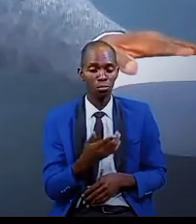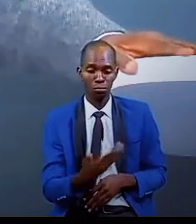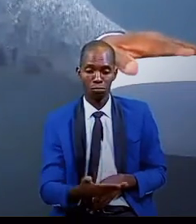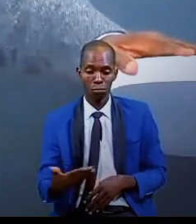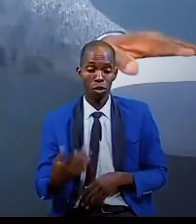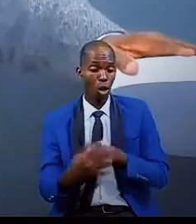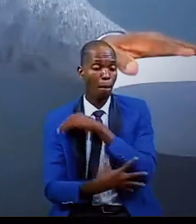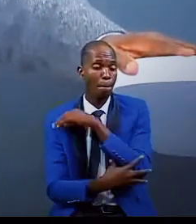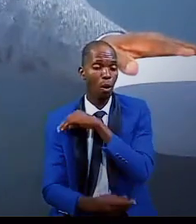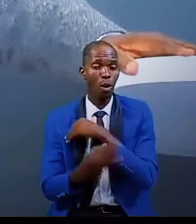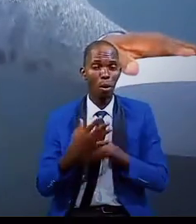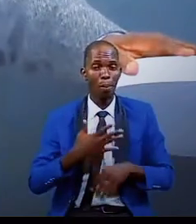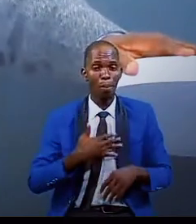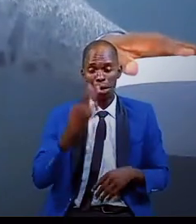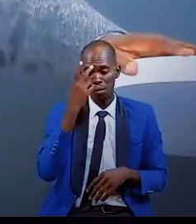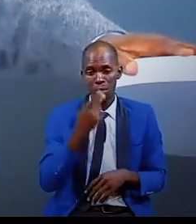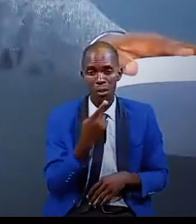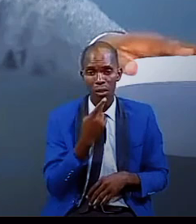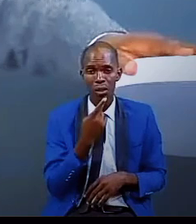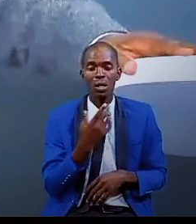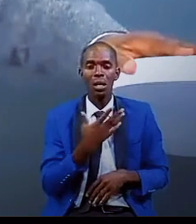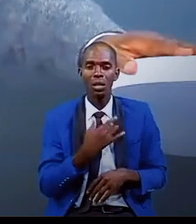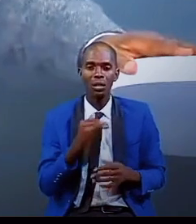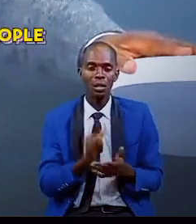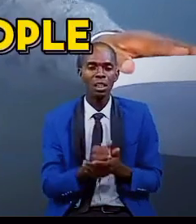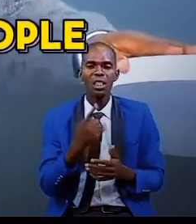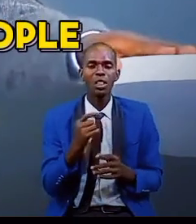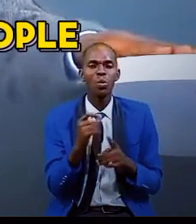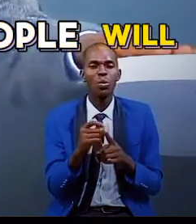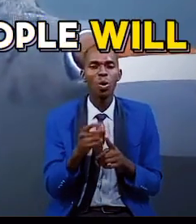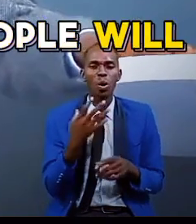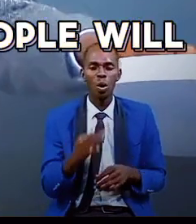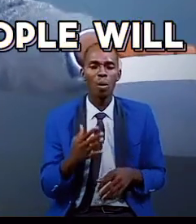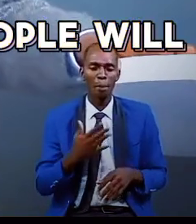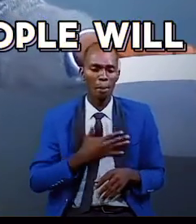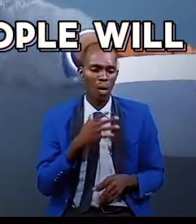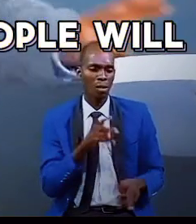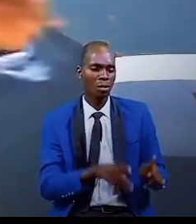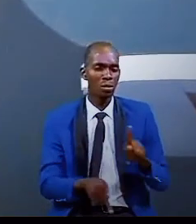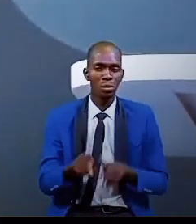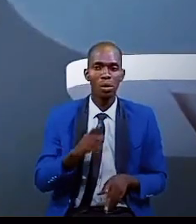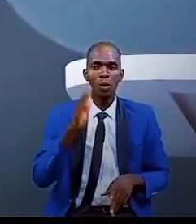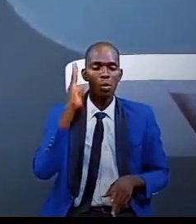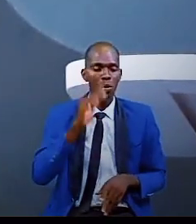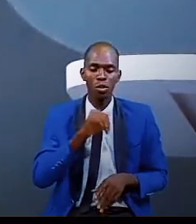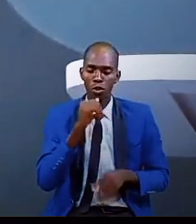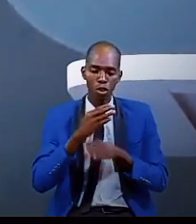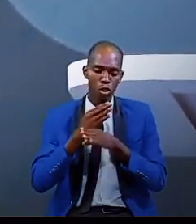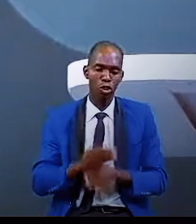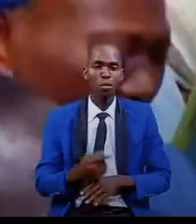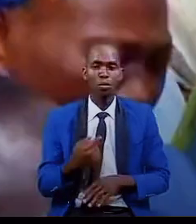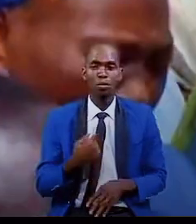and I say the utterance of my people will not stop me. I am moving